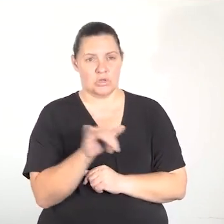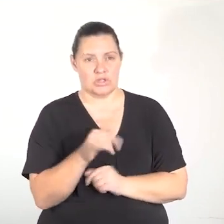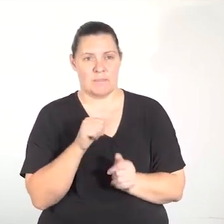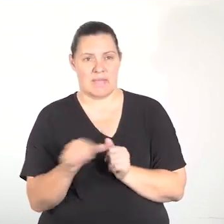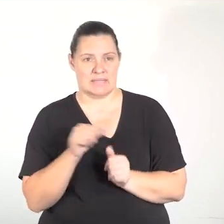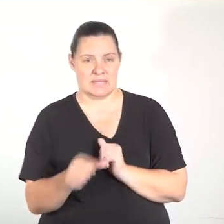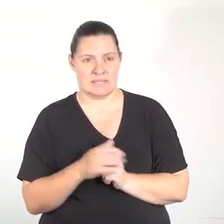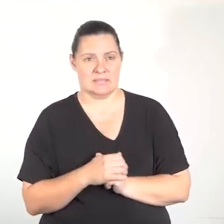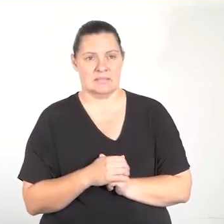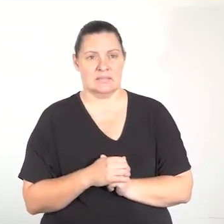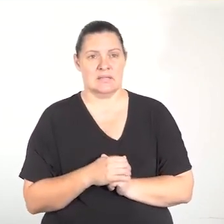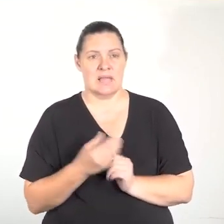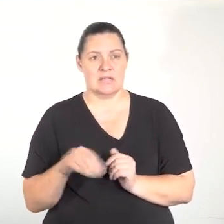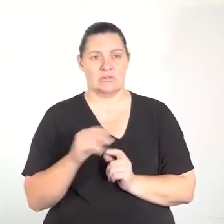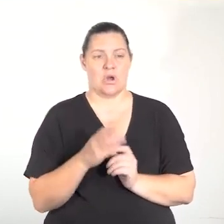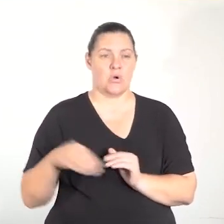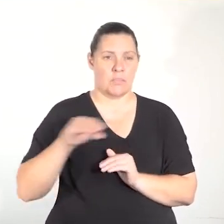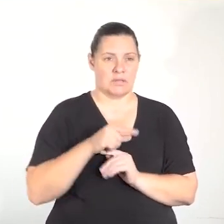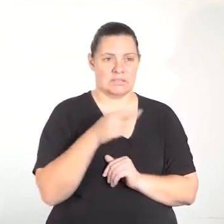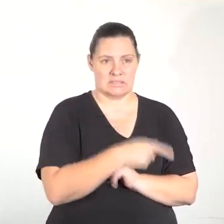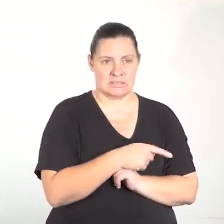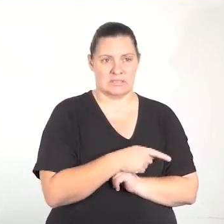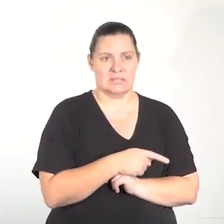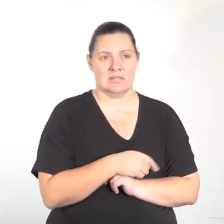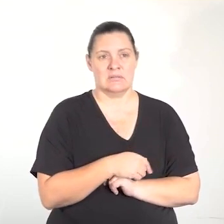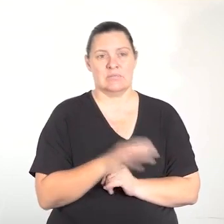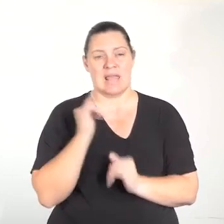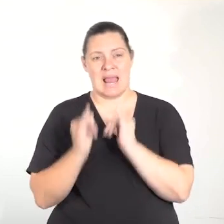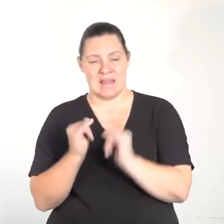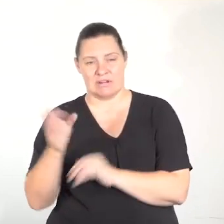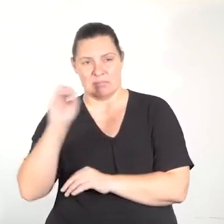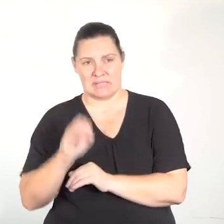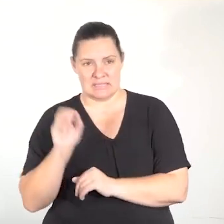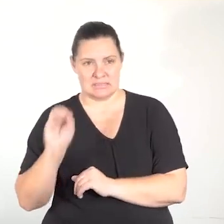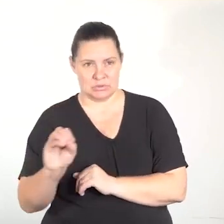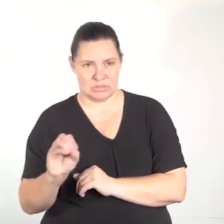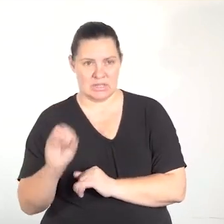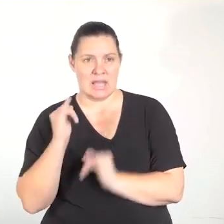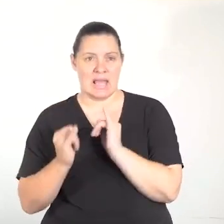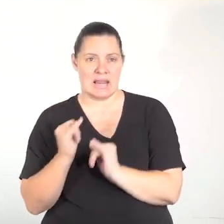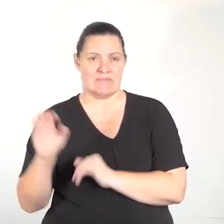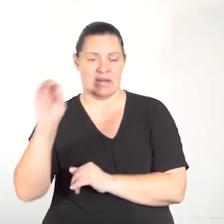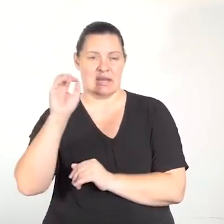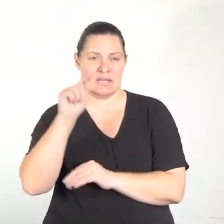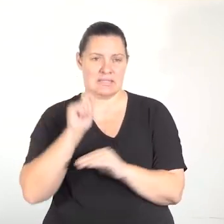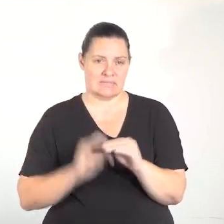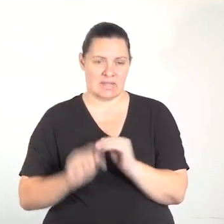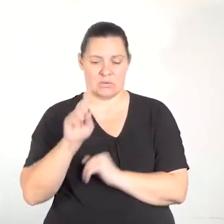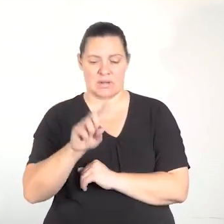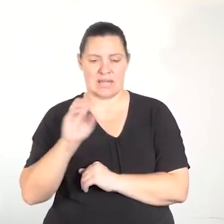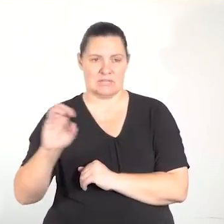out which one is better. The interest with the compound was now 11%. So that is going to be